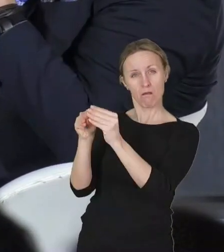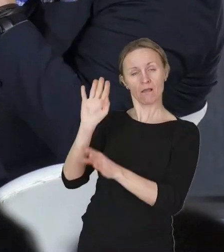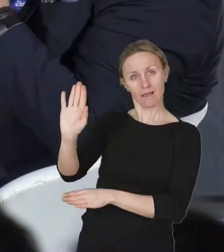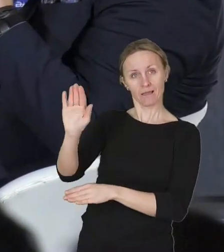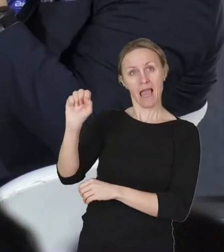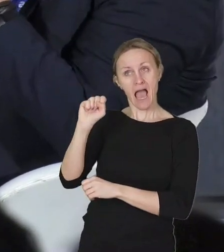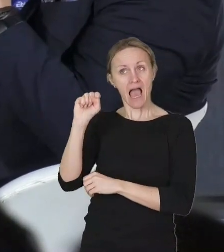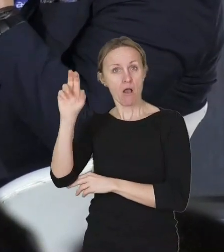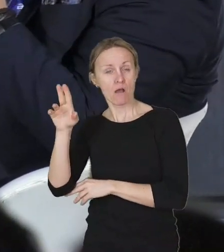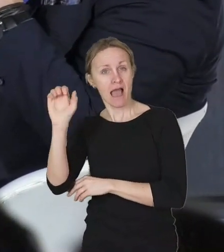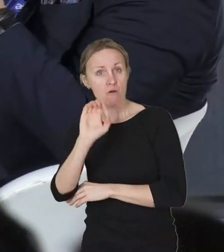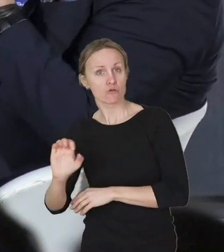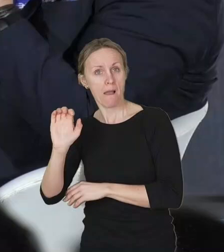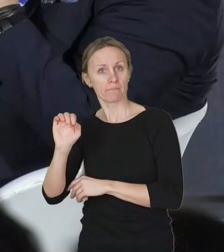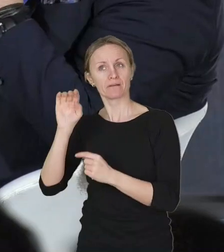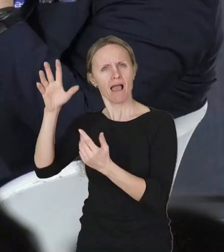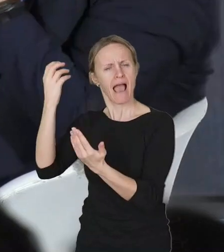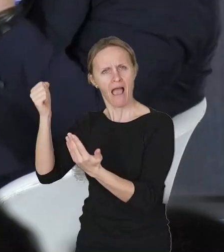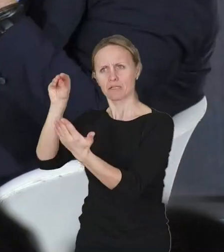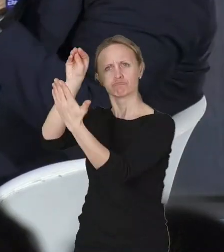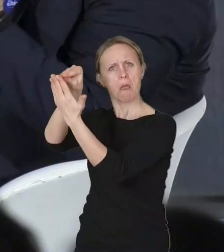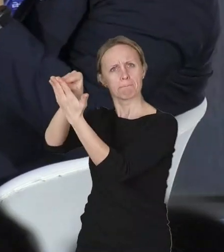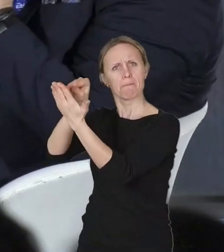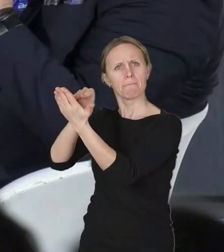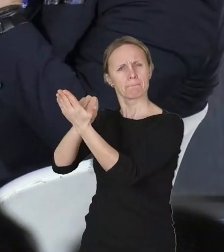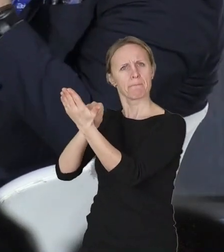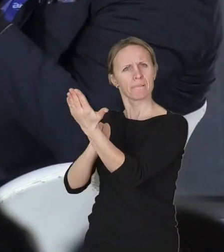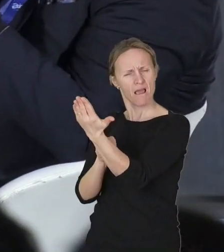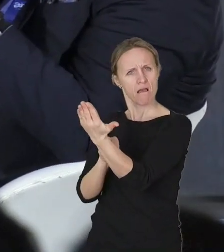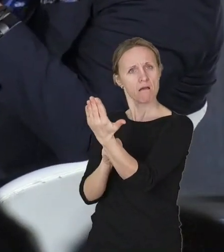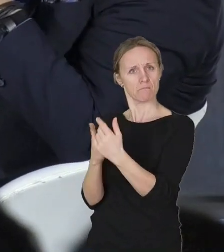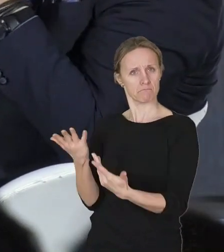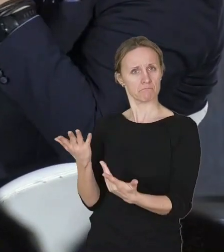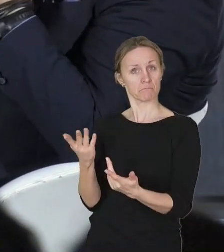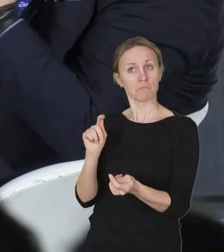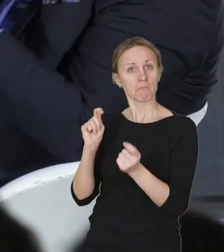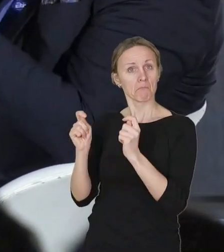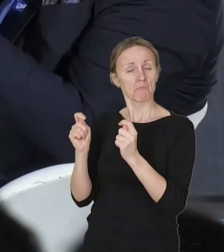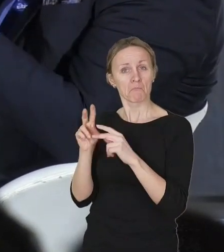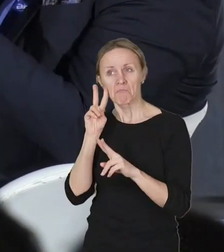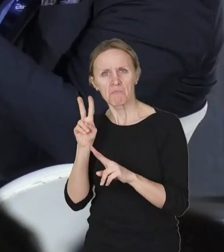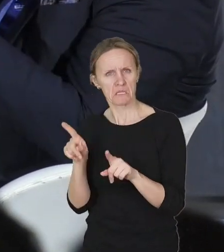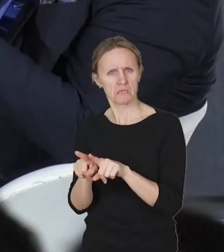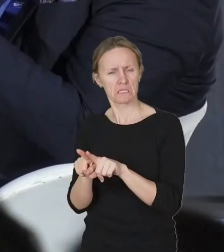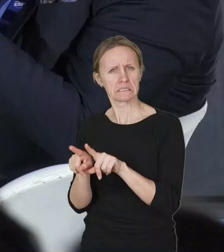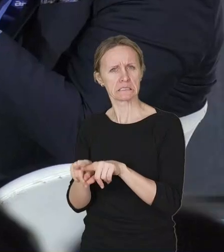in making excellence in the technologies we have already